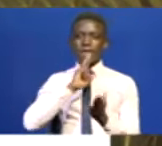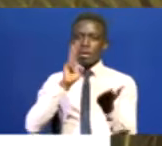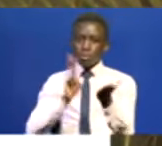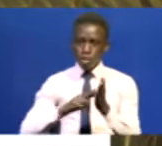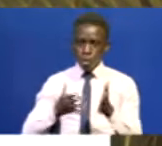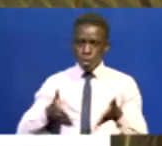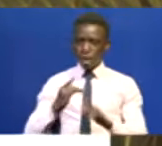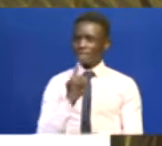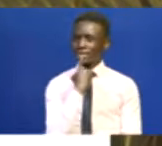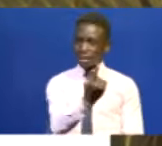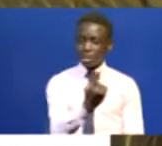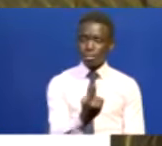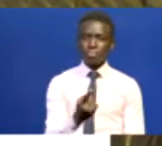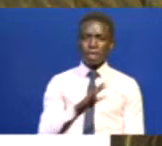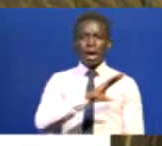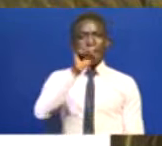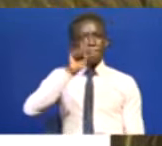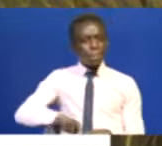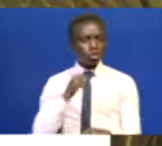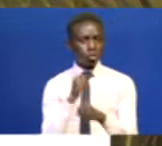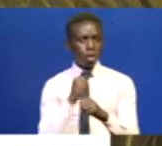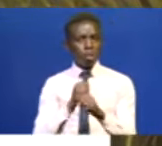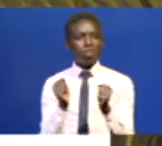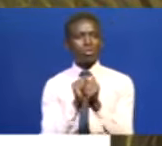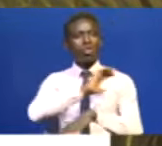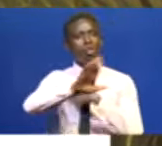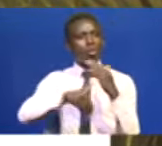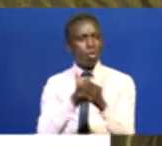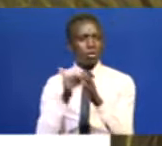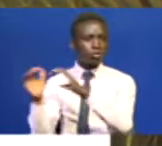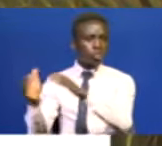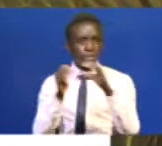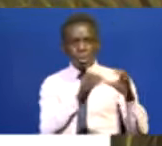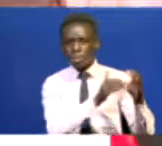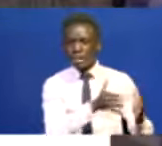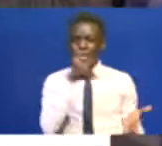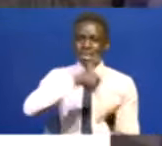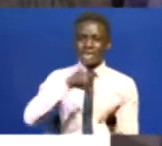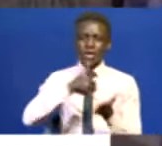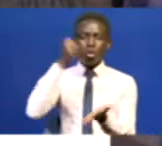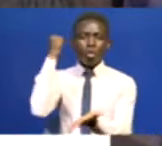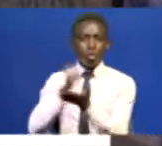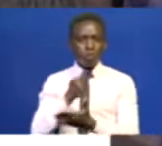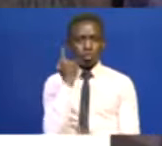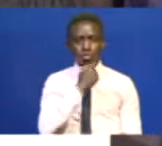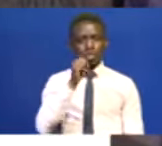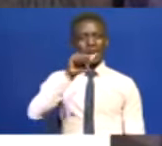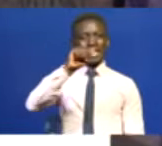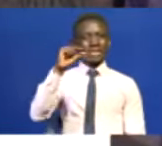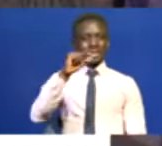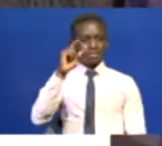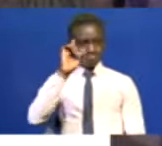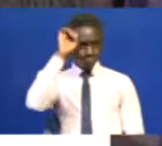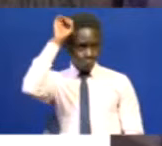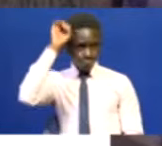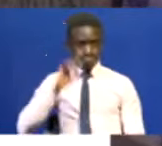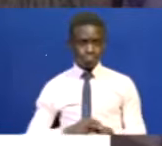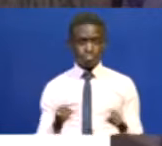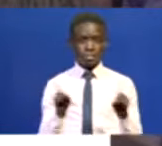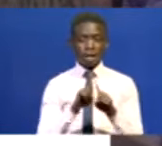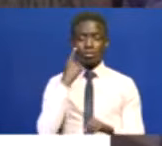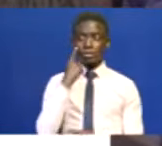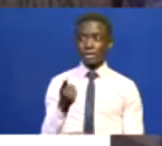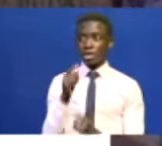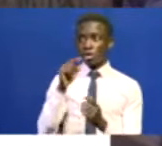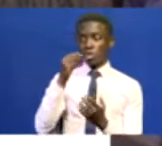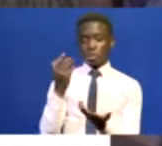expeditiously work with all parties, including the Office of the Attorney General. Rais William Ruto sasa amewajukumisha waziri